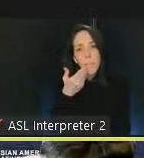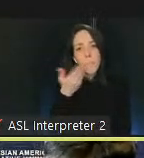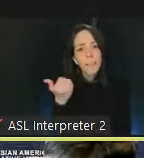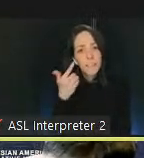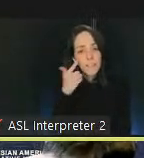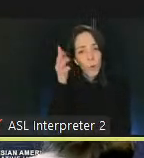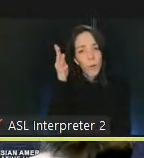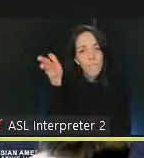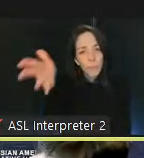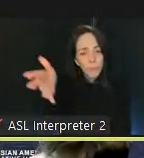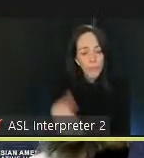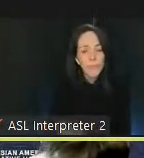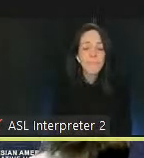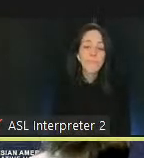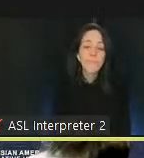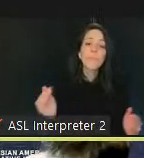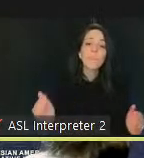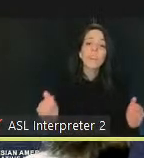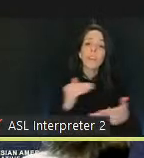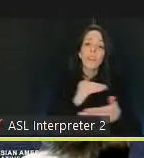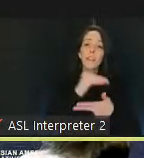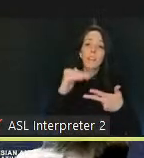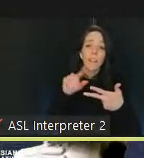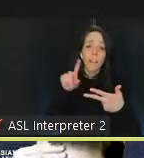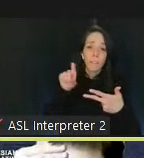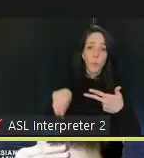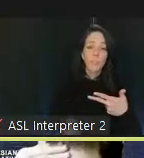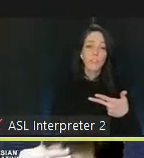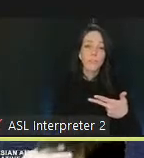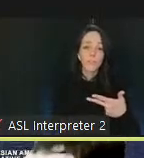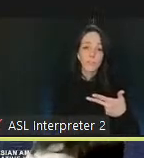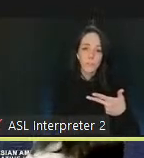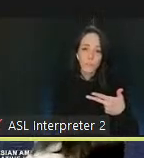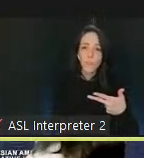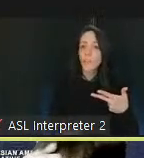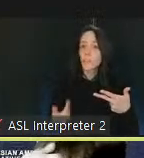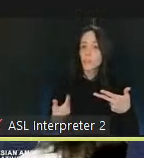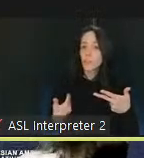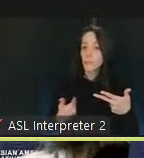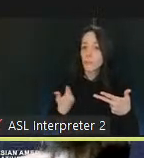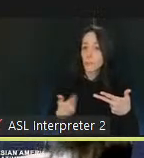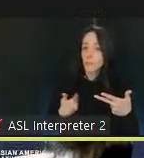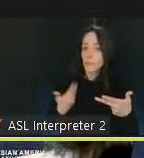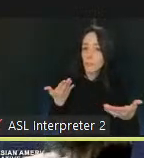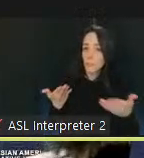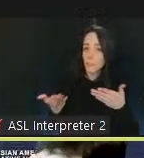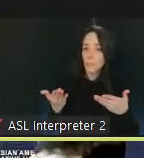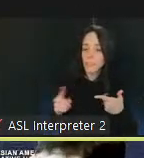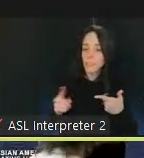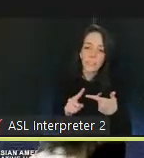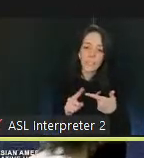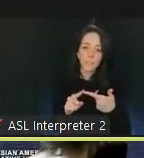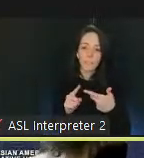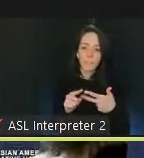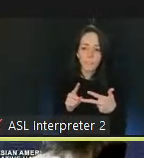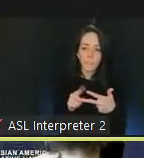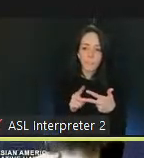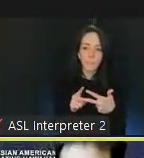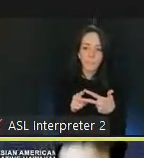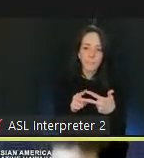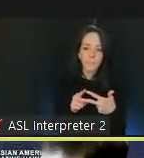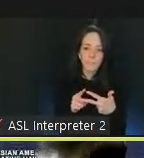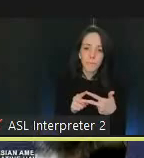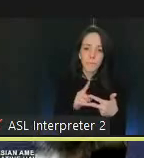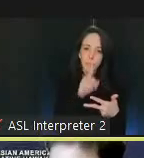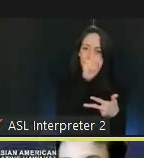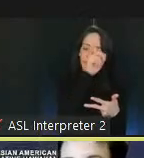have is on juvenile, and I know I also have a question on conciliation, but I think that's slide 35. So I'm going